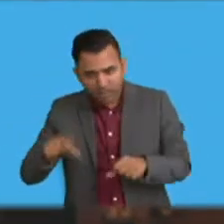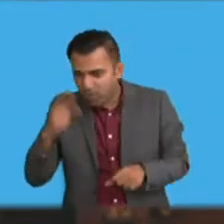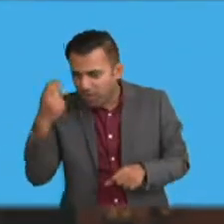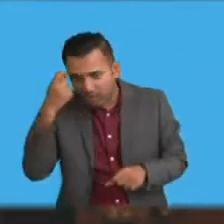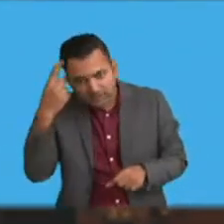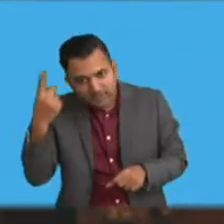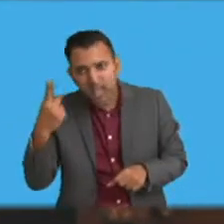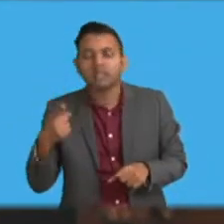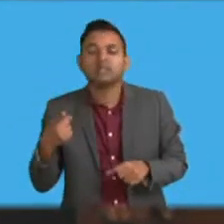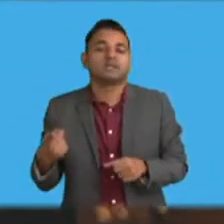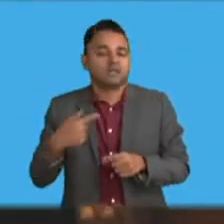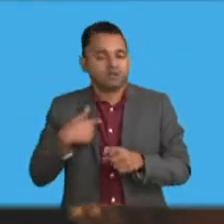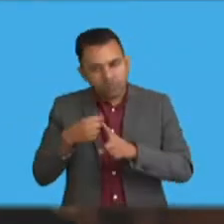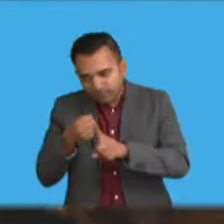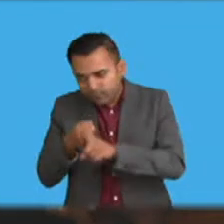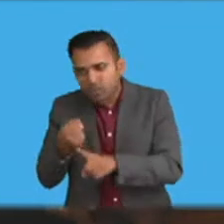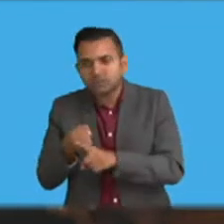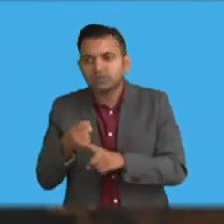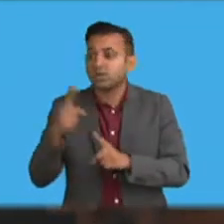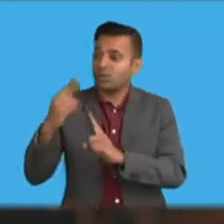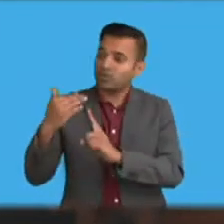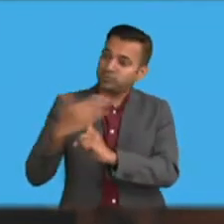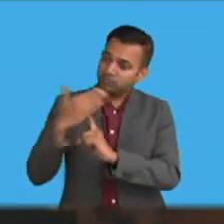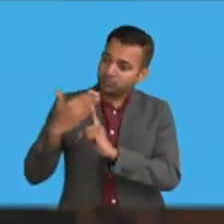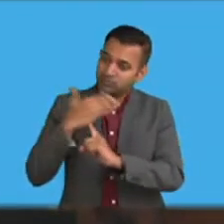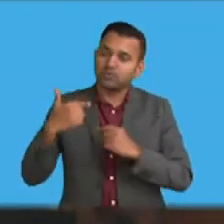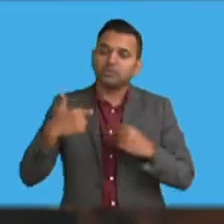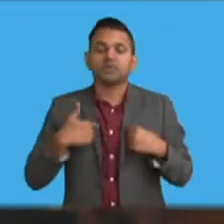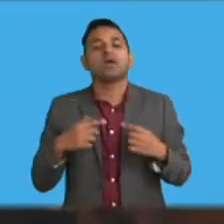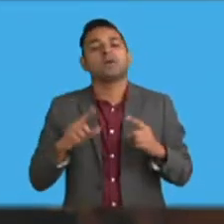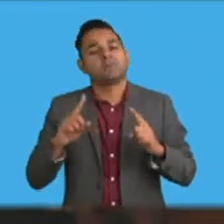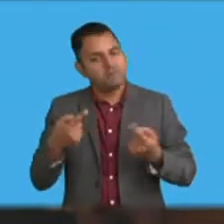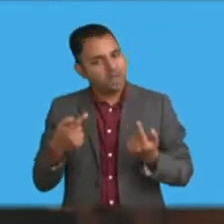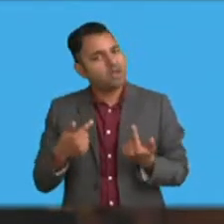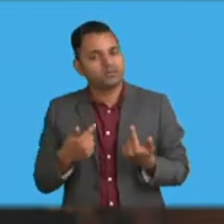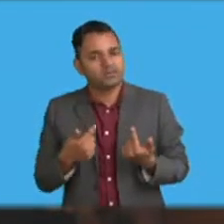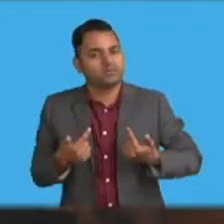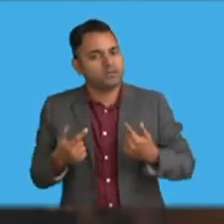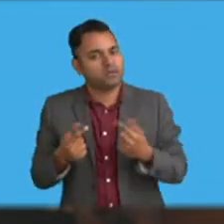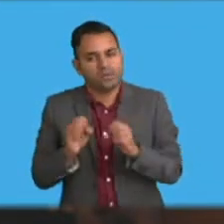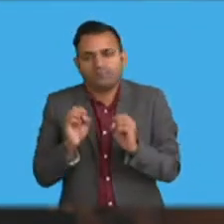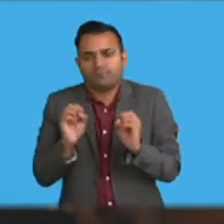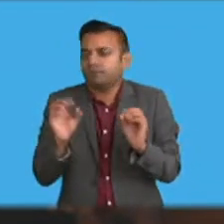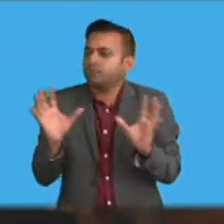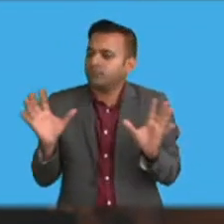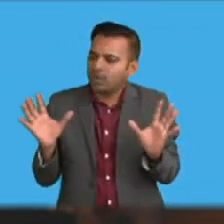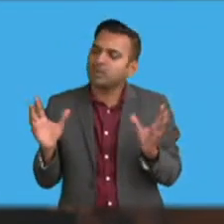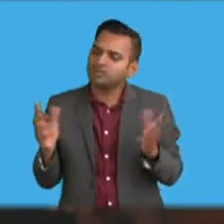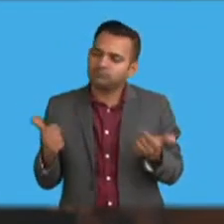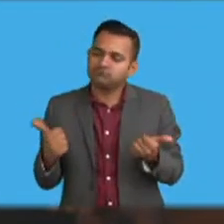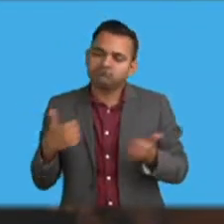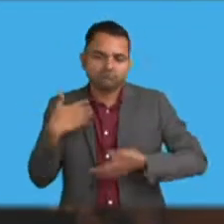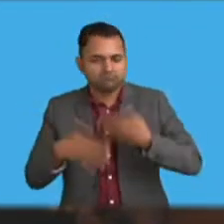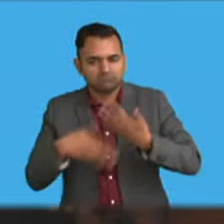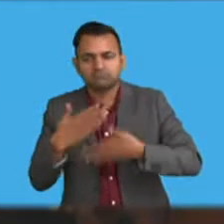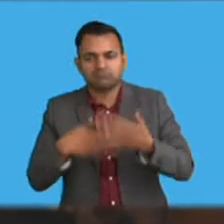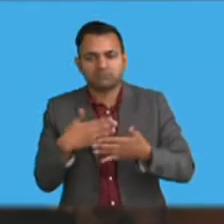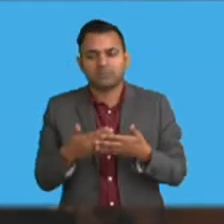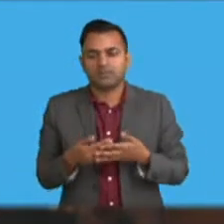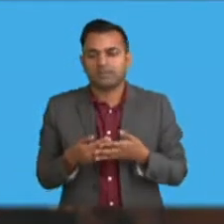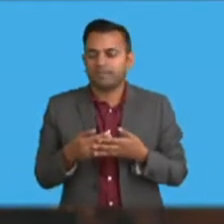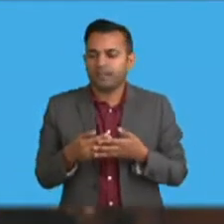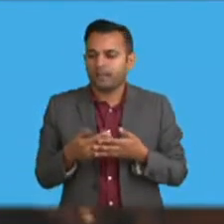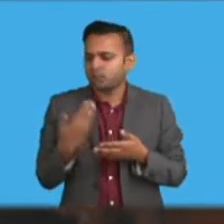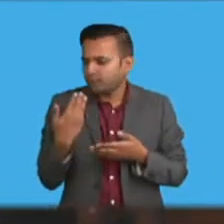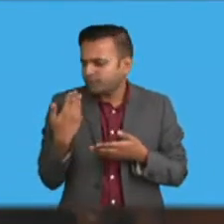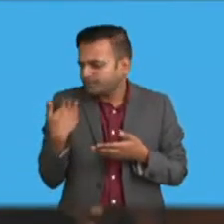are doing, Madam Speaker, is necessary, because there is currently little or no targeted support for